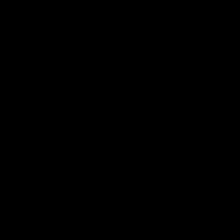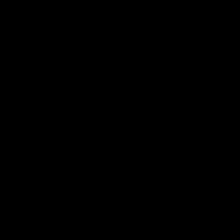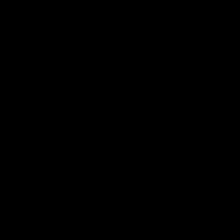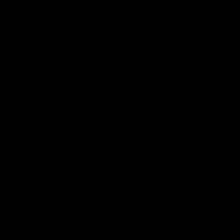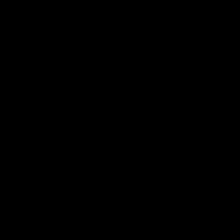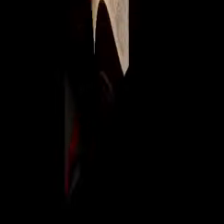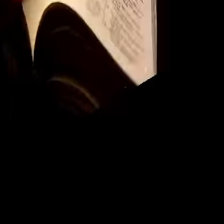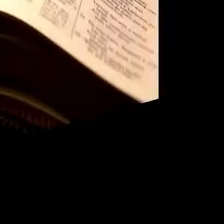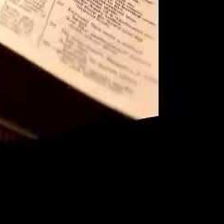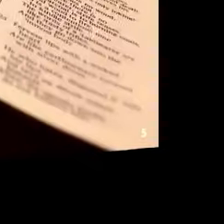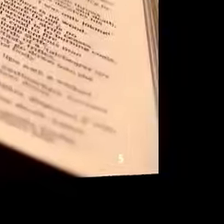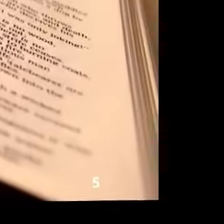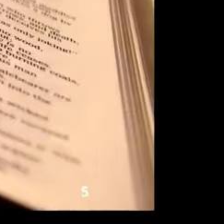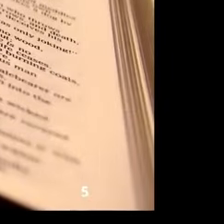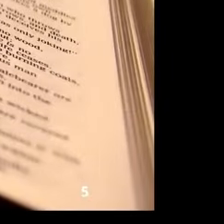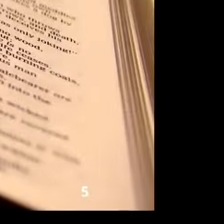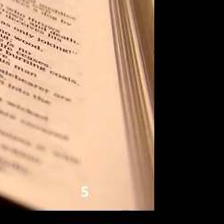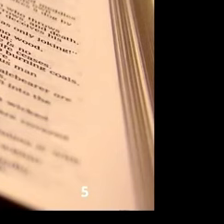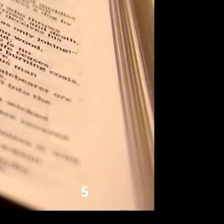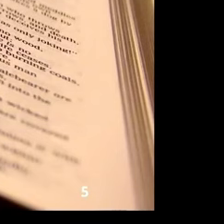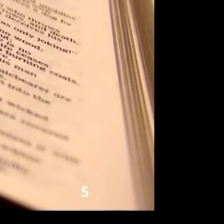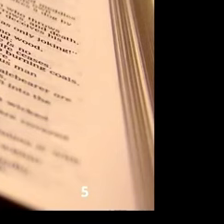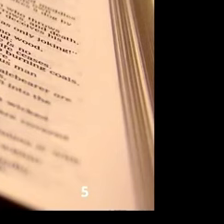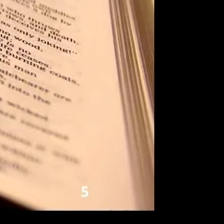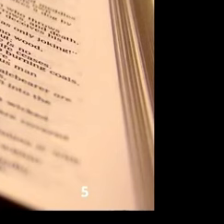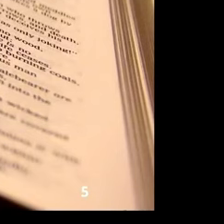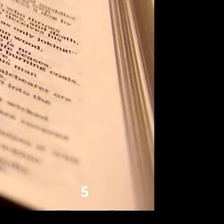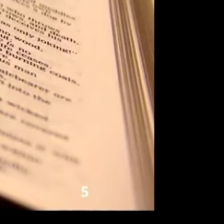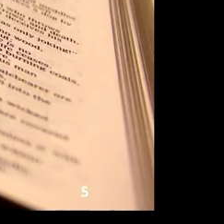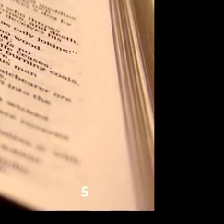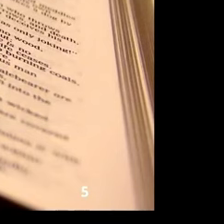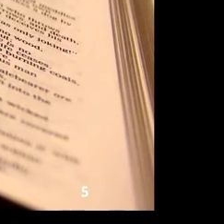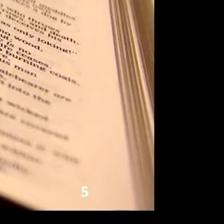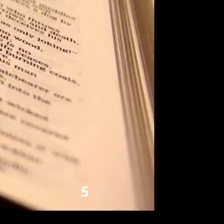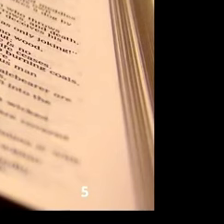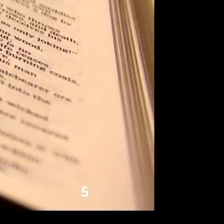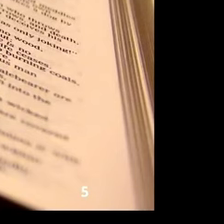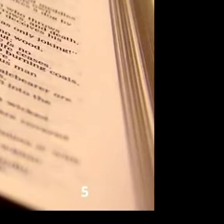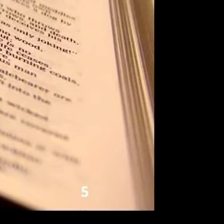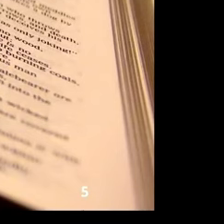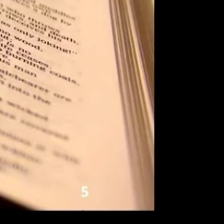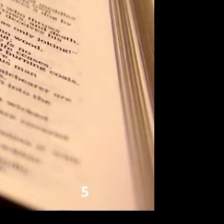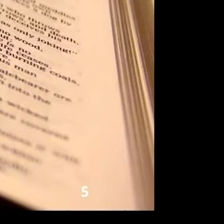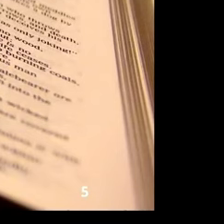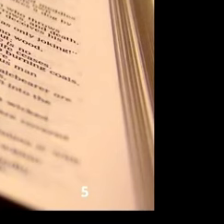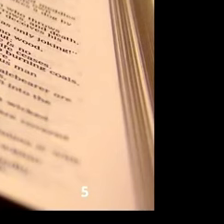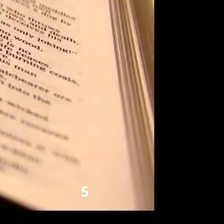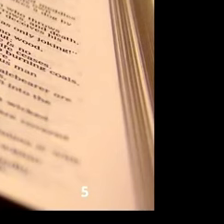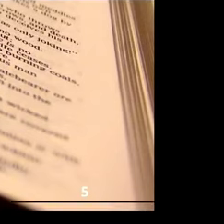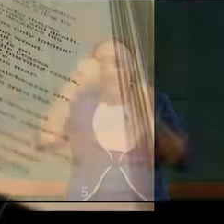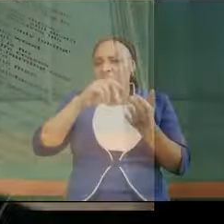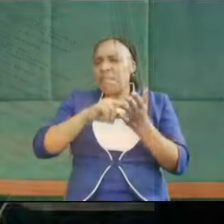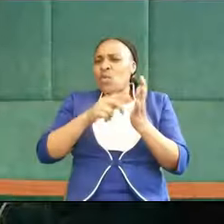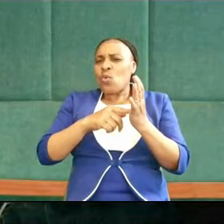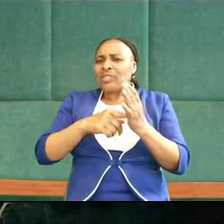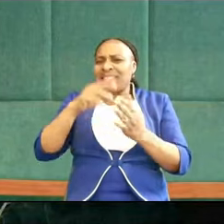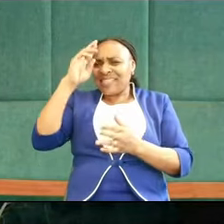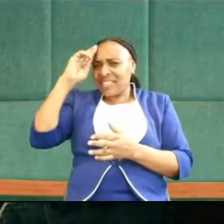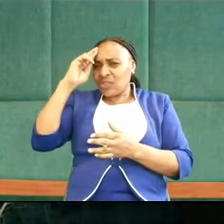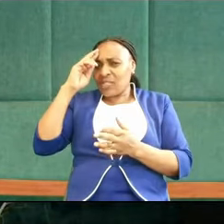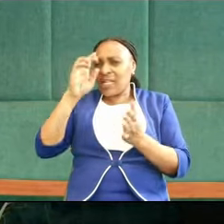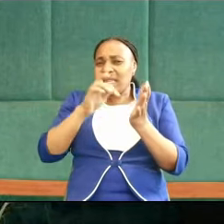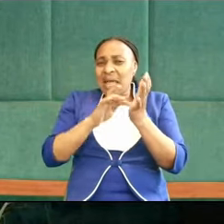four promises. Promise number one is the Bible is going to be the bedrock of our study. The reason is the Bible means what it